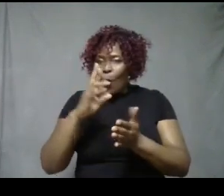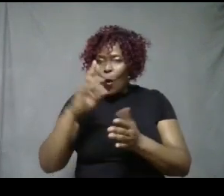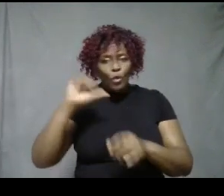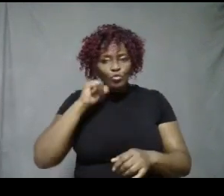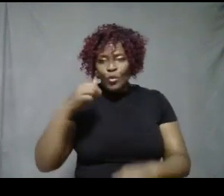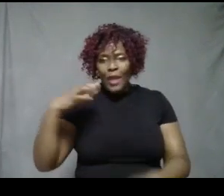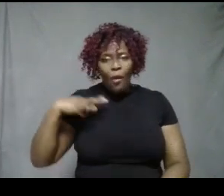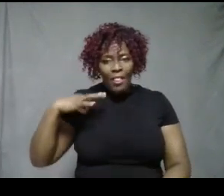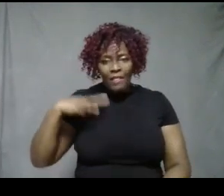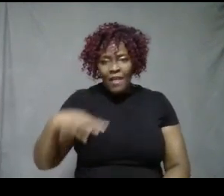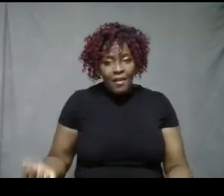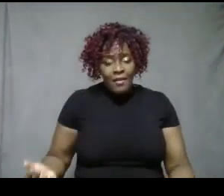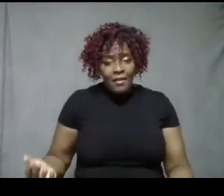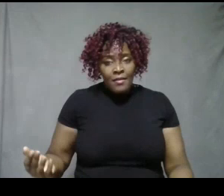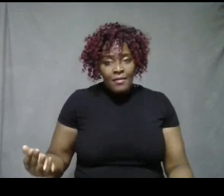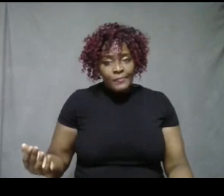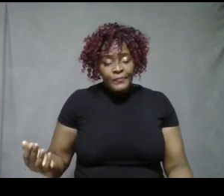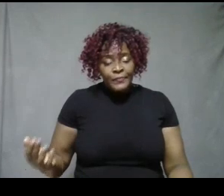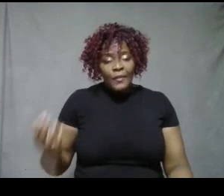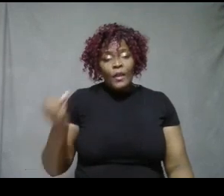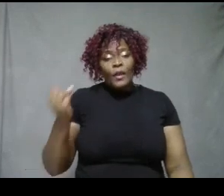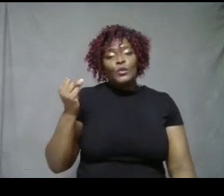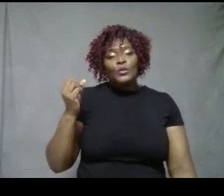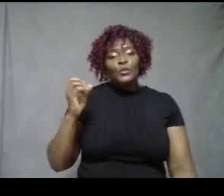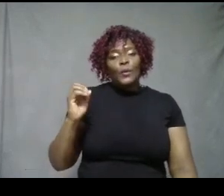workforce housing. All right.